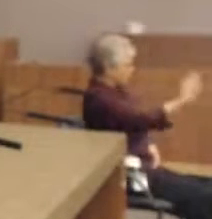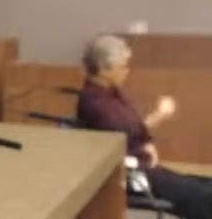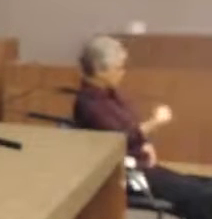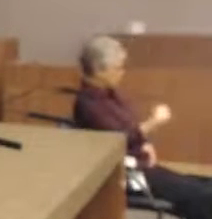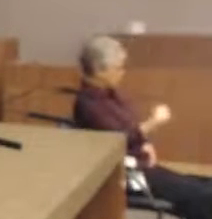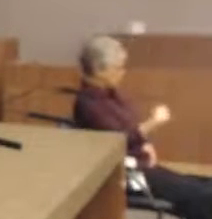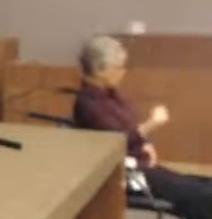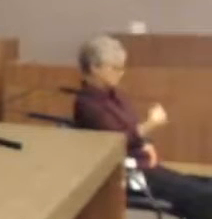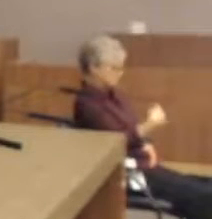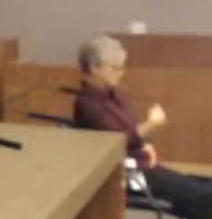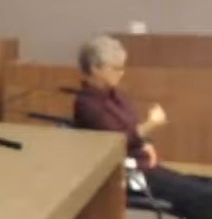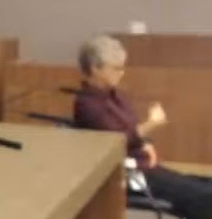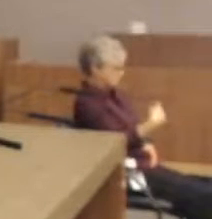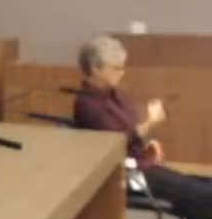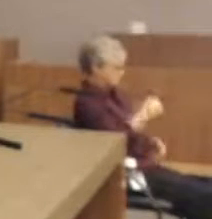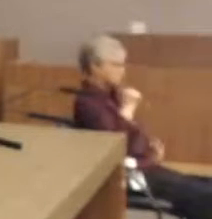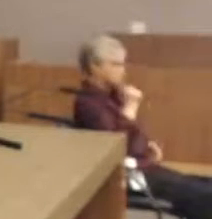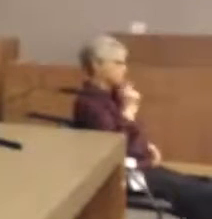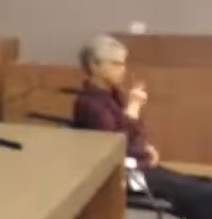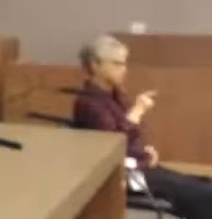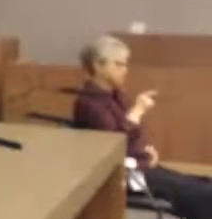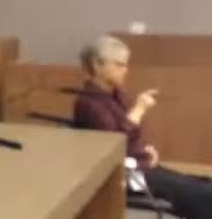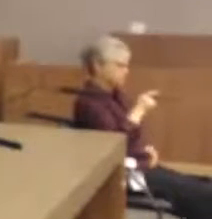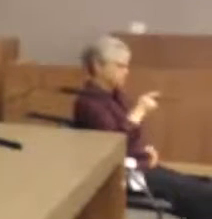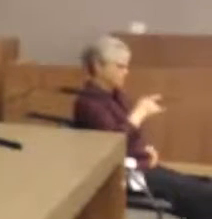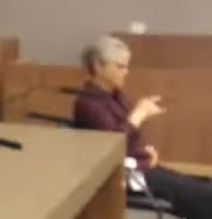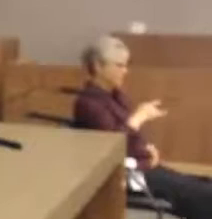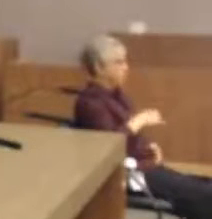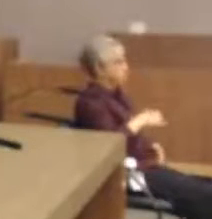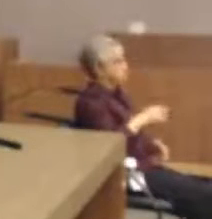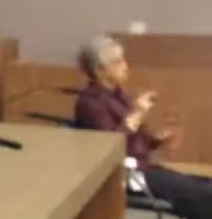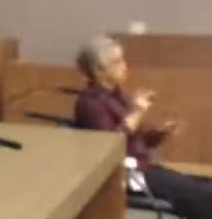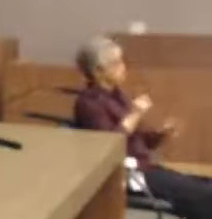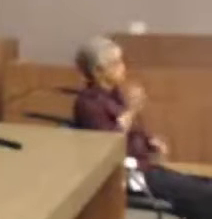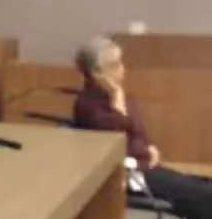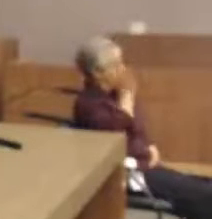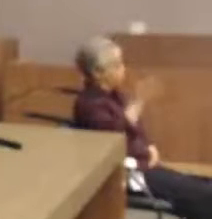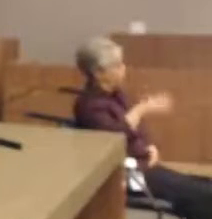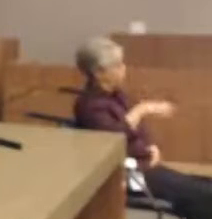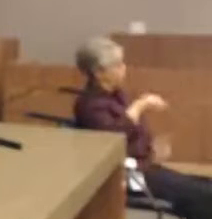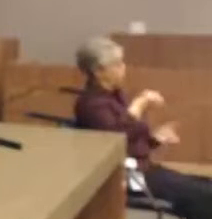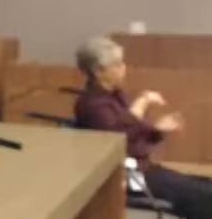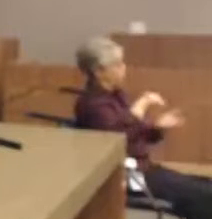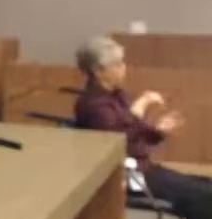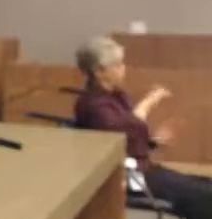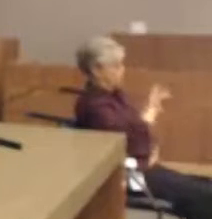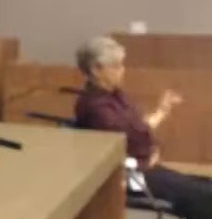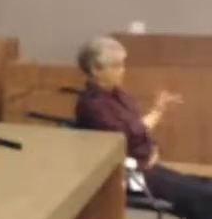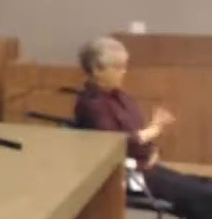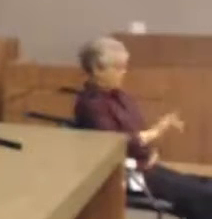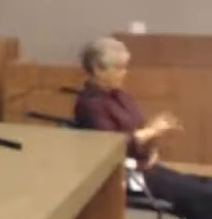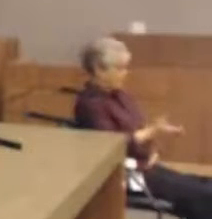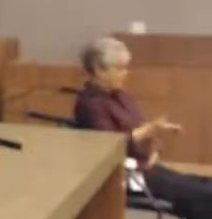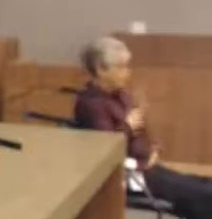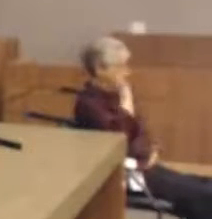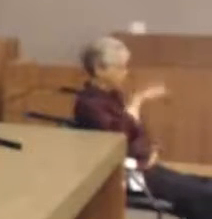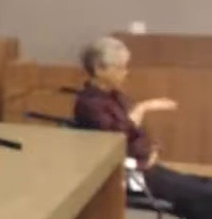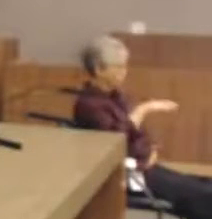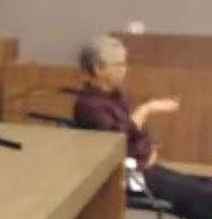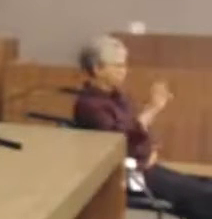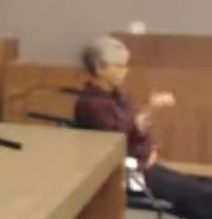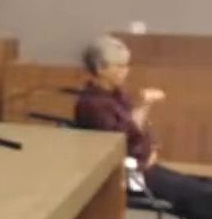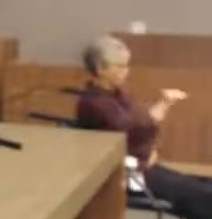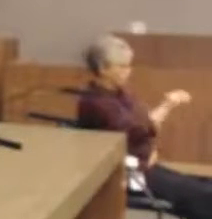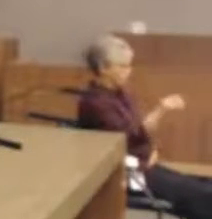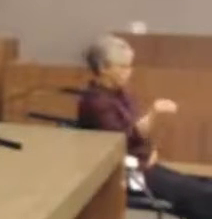not sure, so they're filling in the blanks about things. And that's how it gets misinterpreted. And then they can be accurate, but it takes time